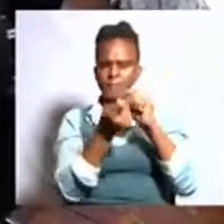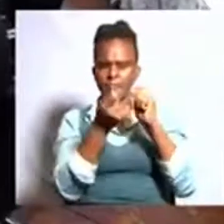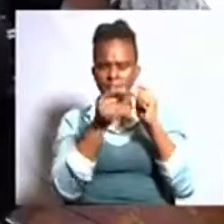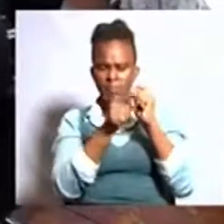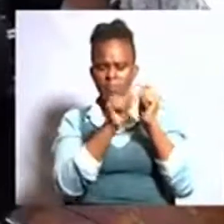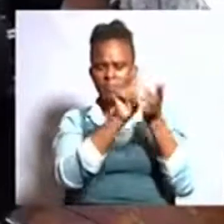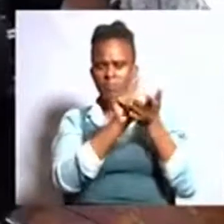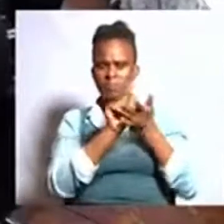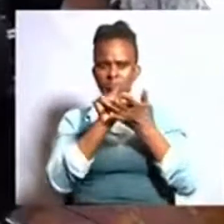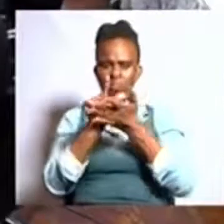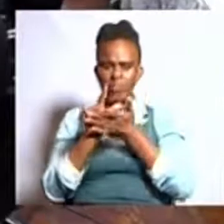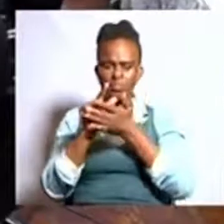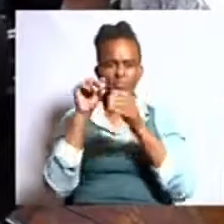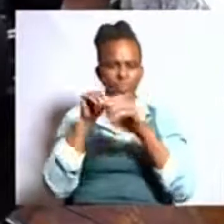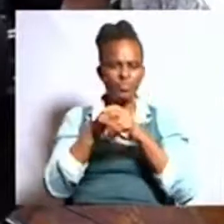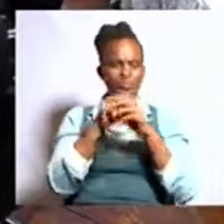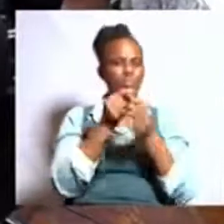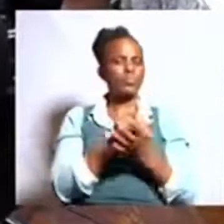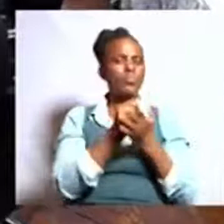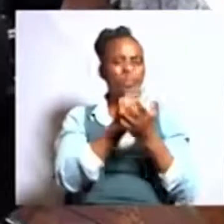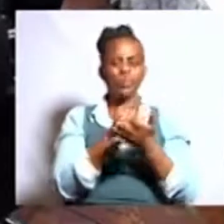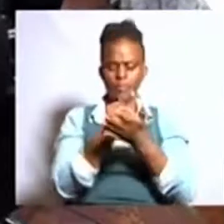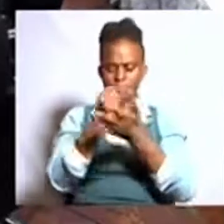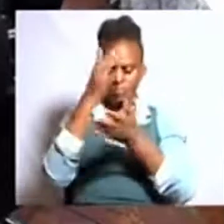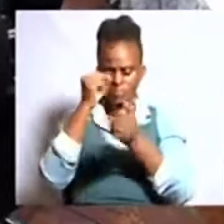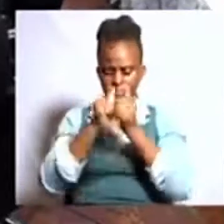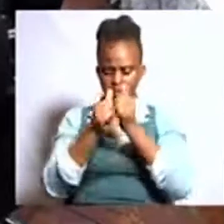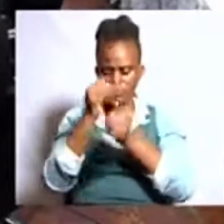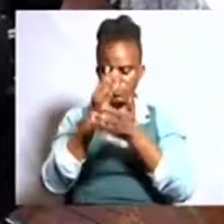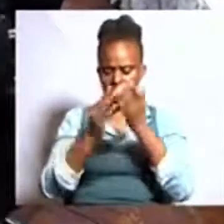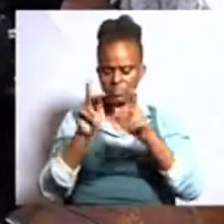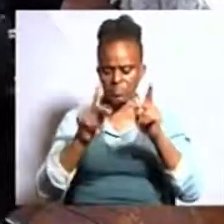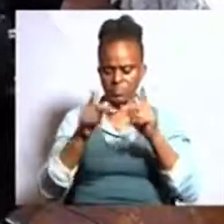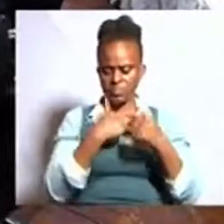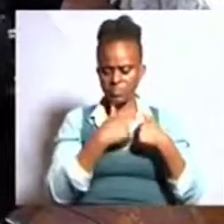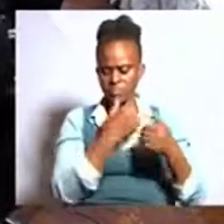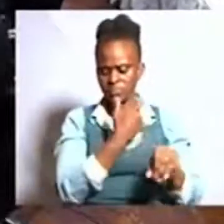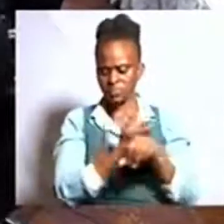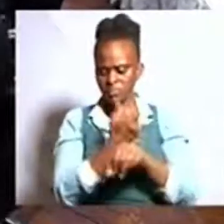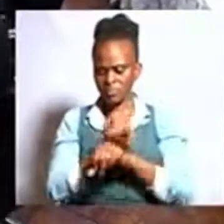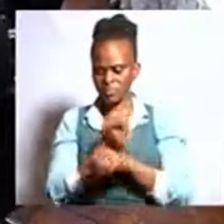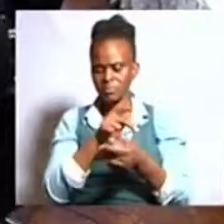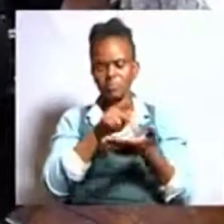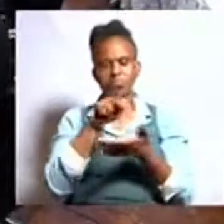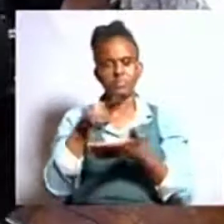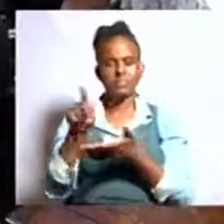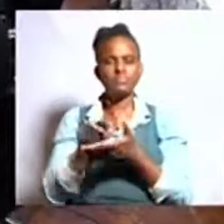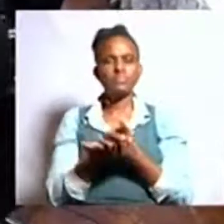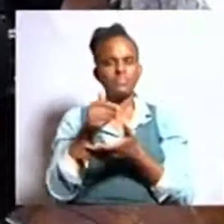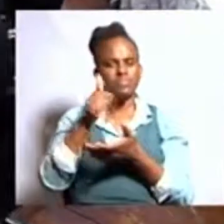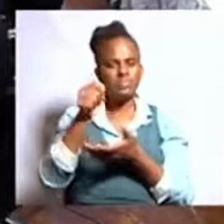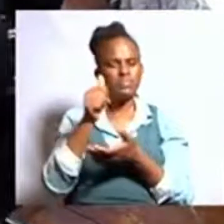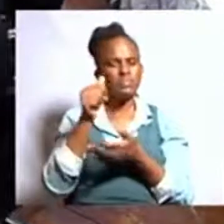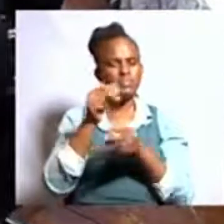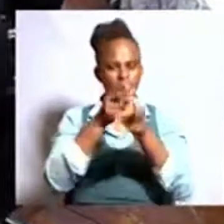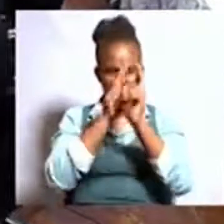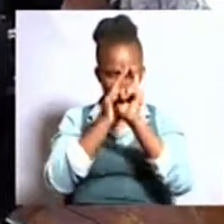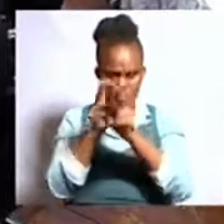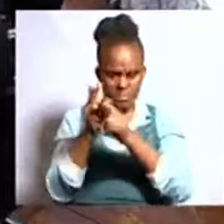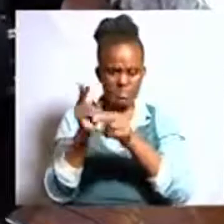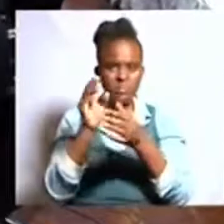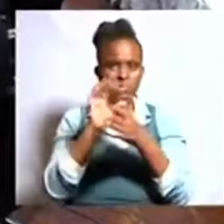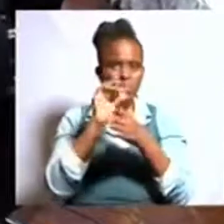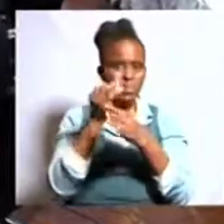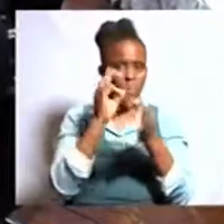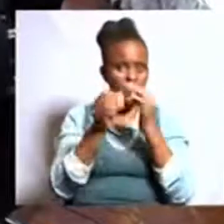loans into grants because some people have difficulties to pay. Have you gotten any response, or if you